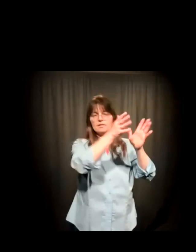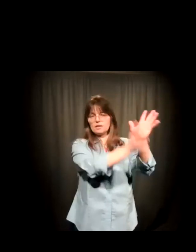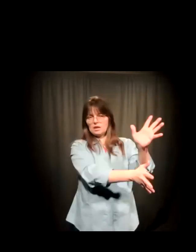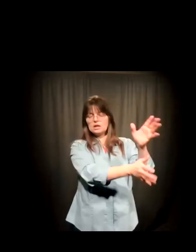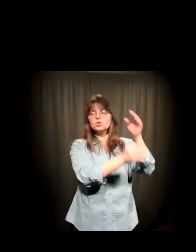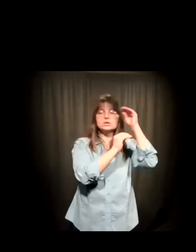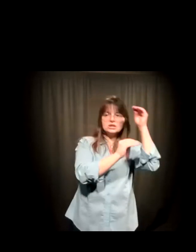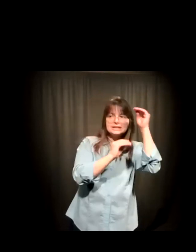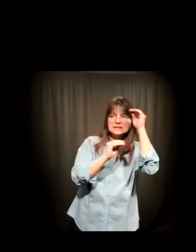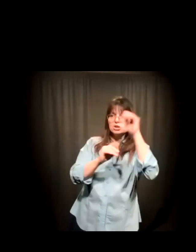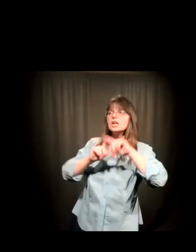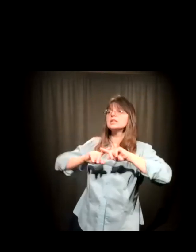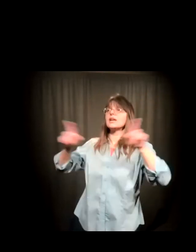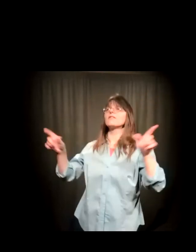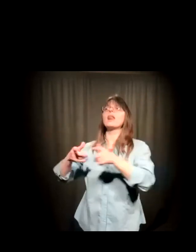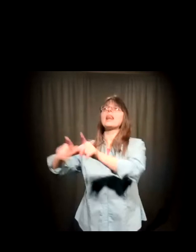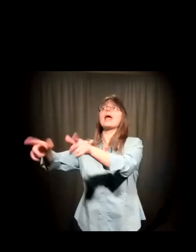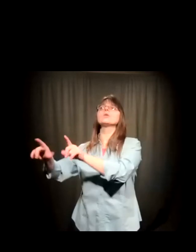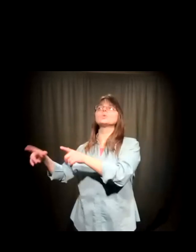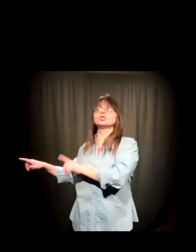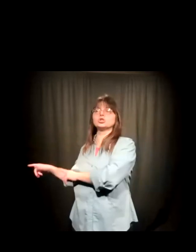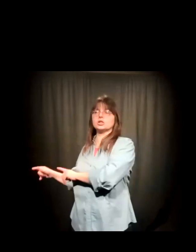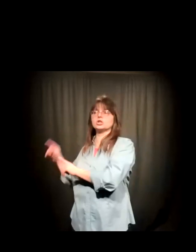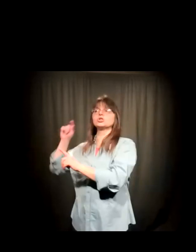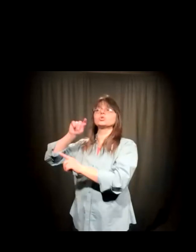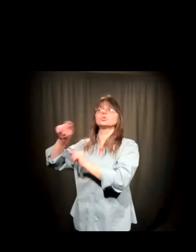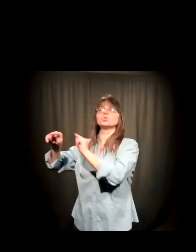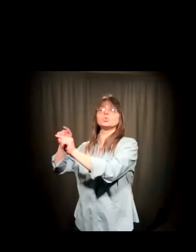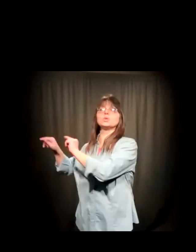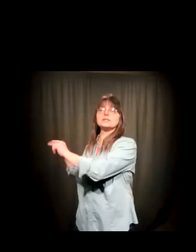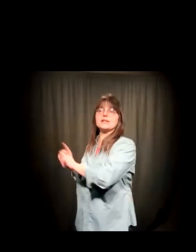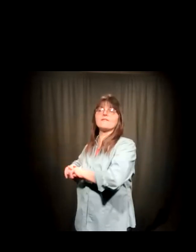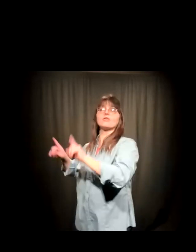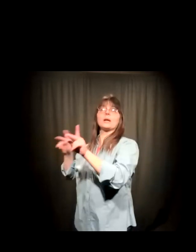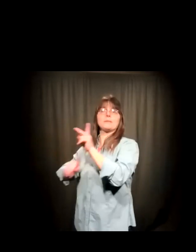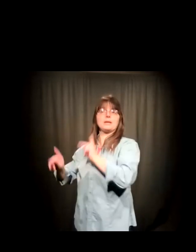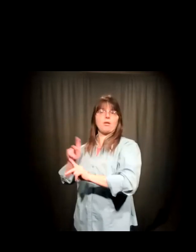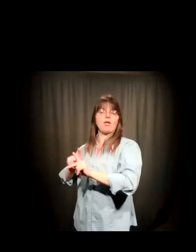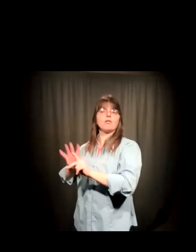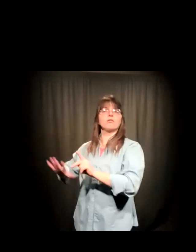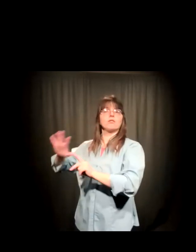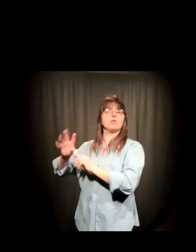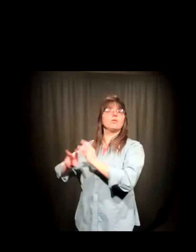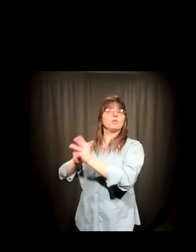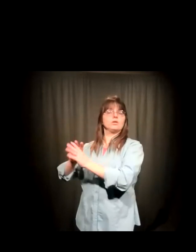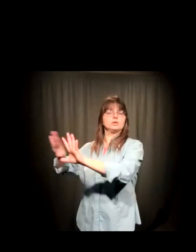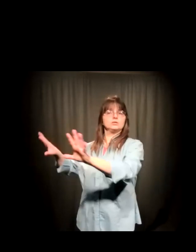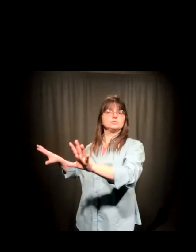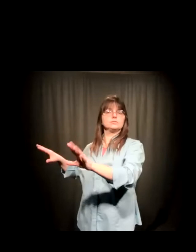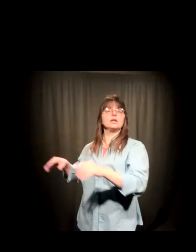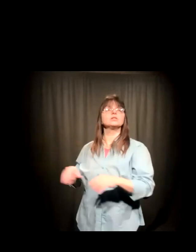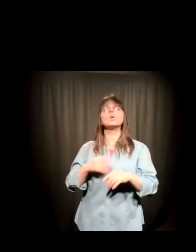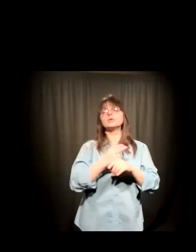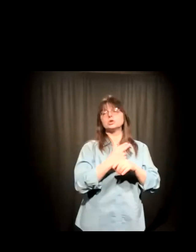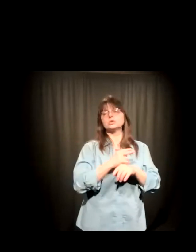Bell was tasked with the purpose of taking this alphabet and using it to teach deaf children to speak. And so